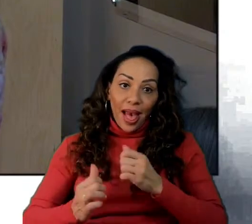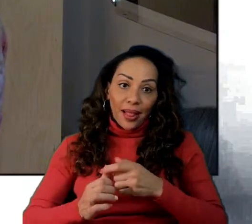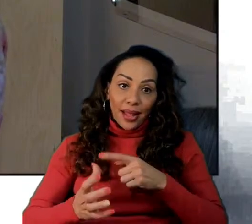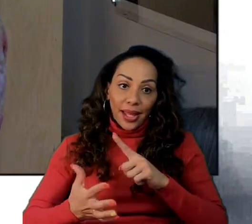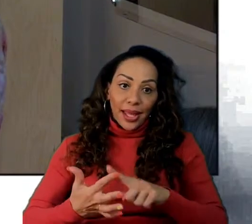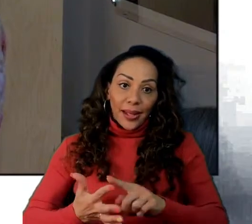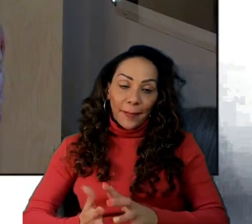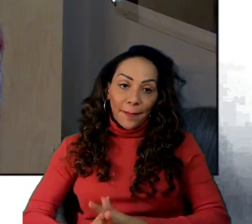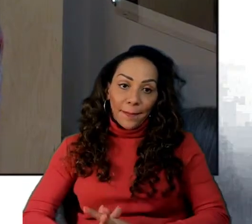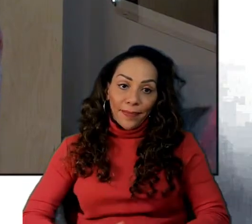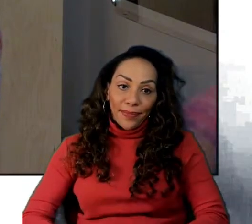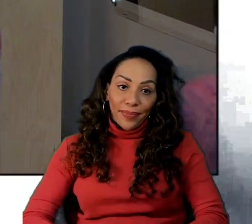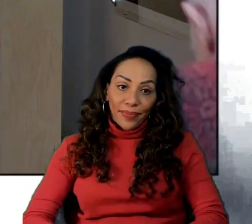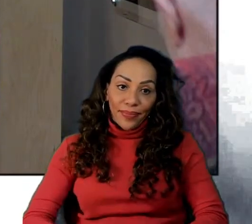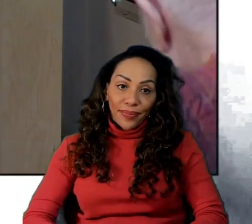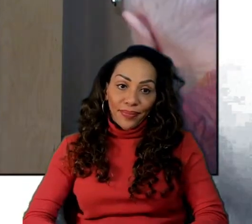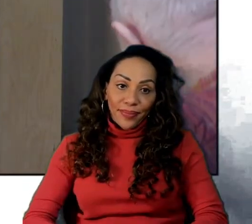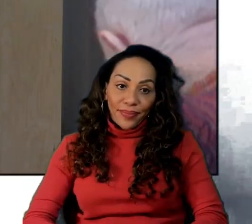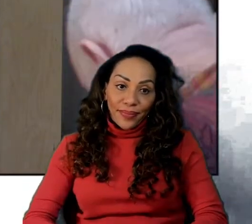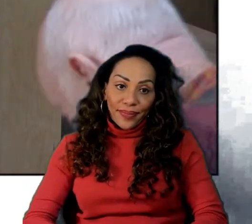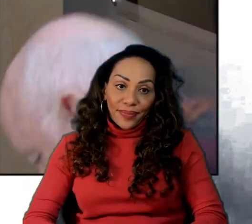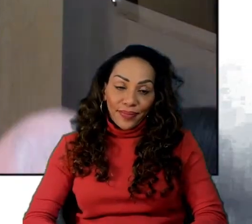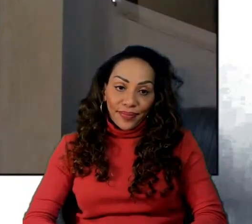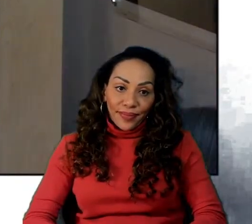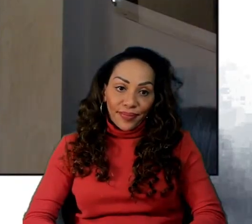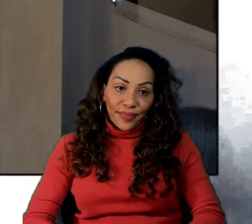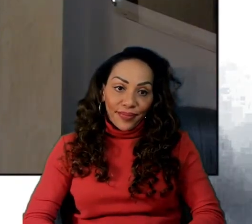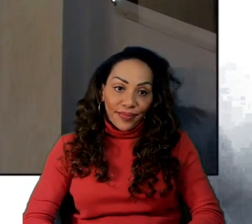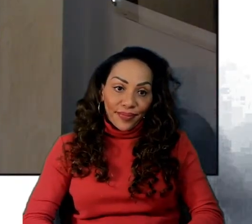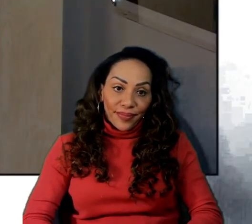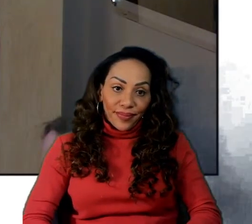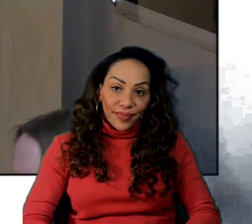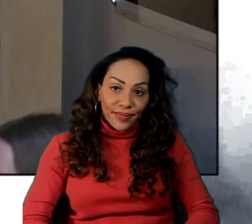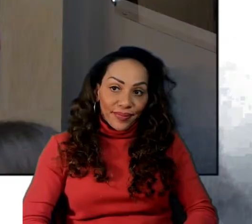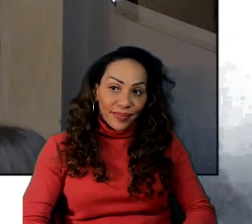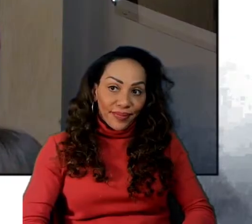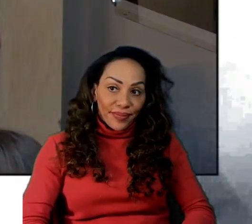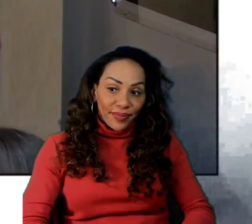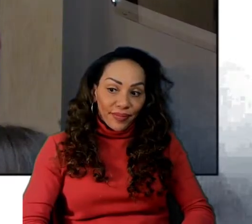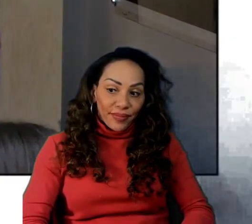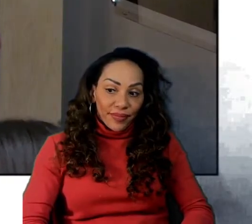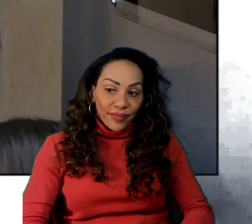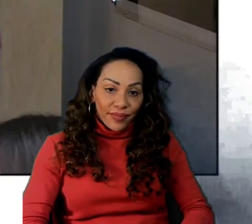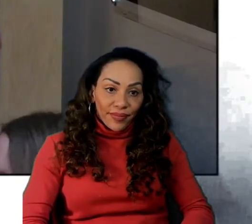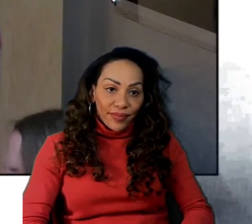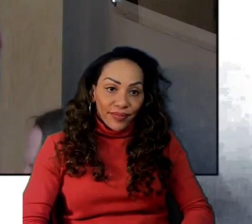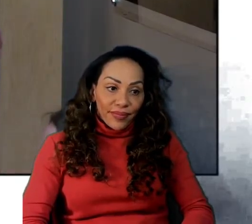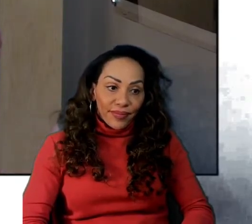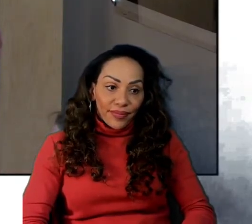Thank you. Any other questions? Go to the front.